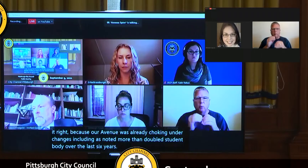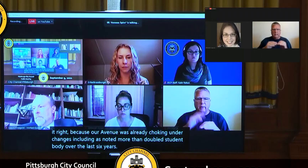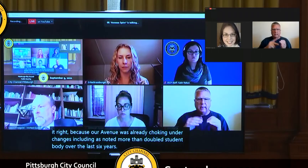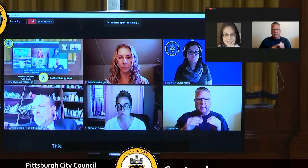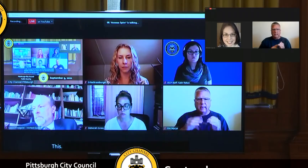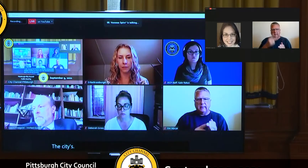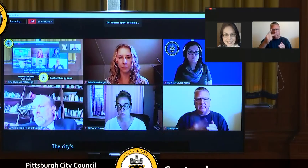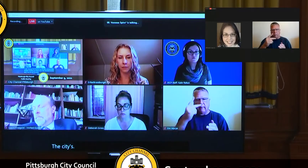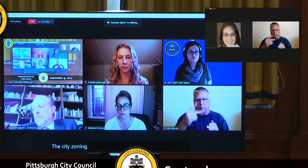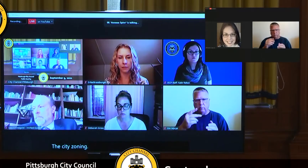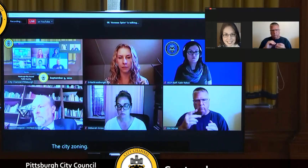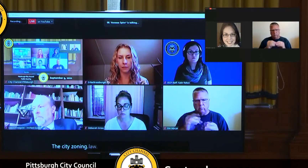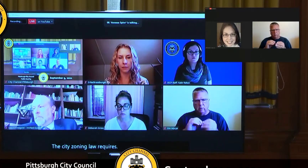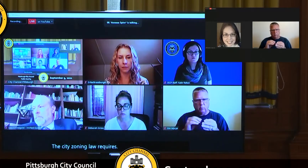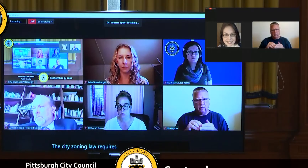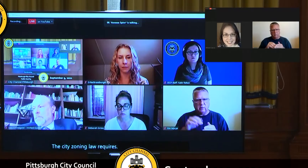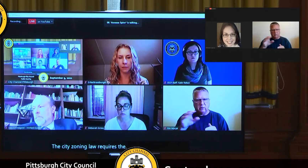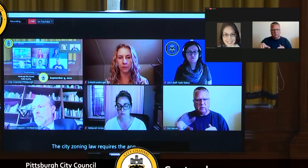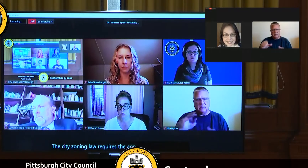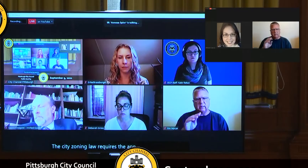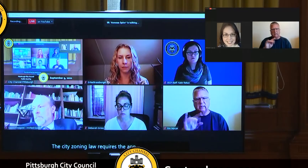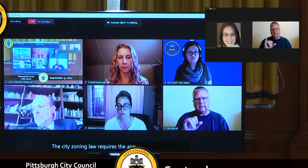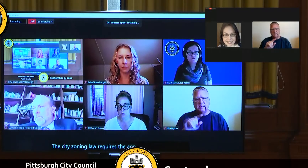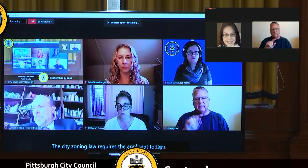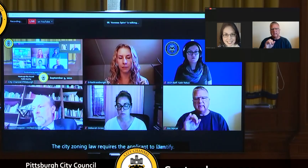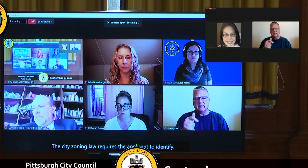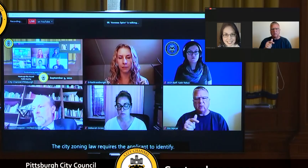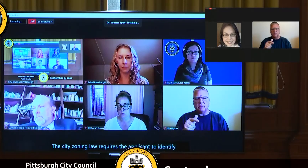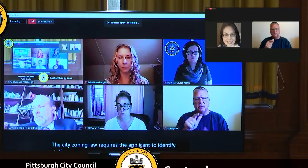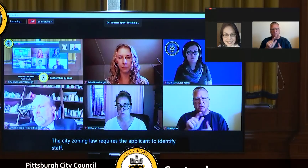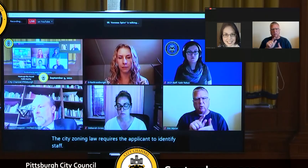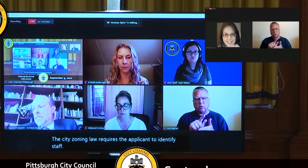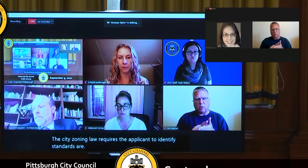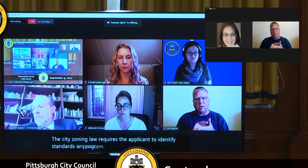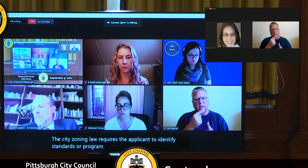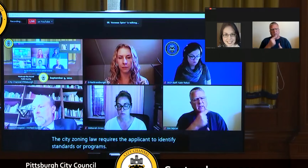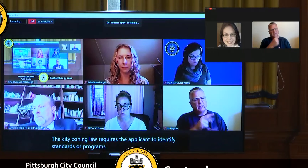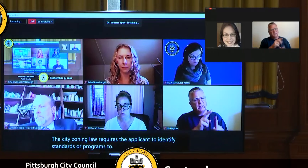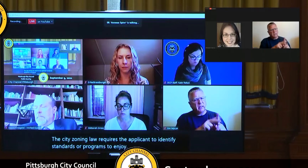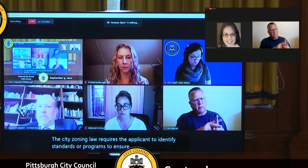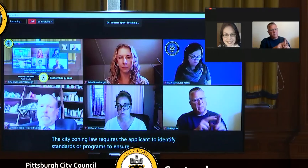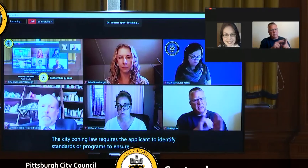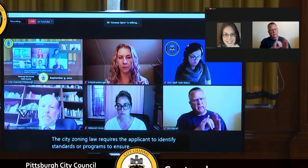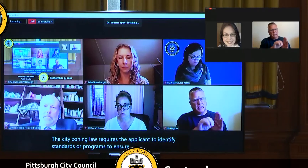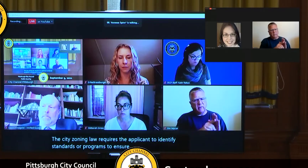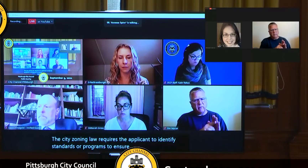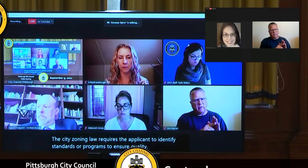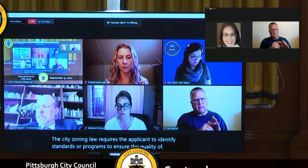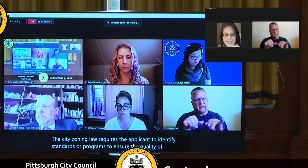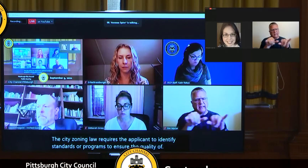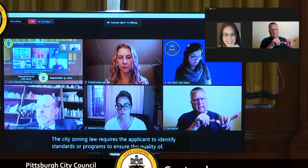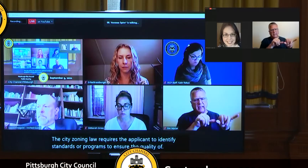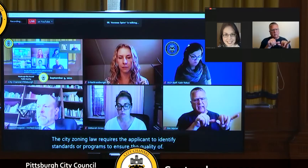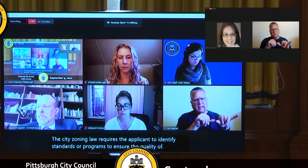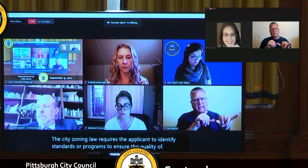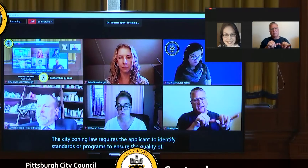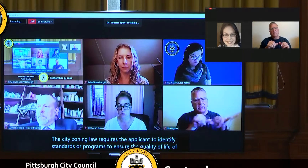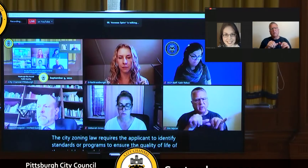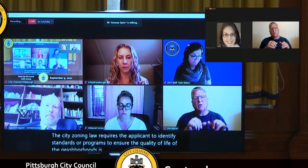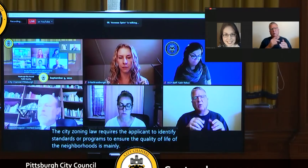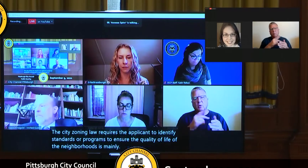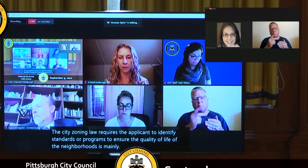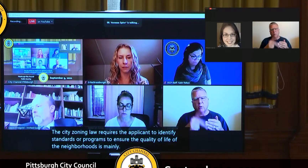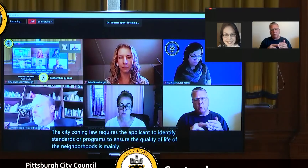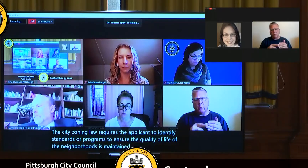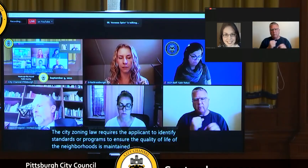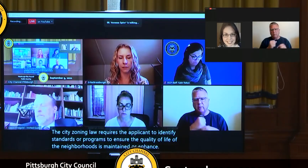city's zoning law requires the applicant to identify standards or programs to ensure quality of life of the neighborhoods is maintained